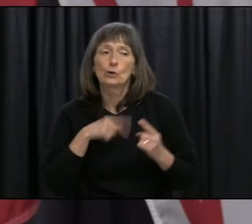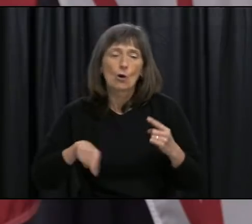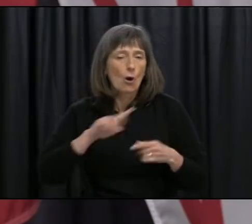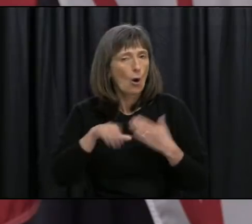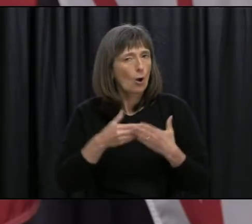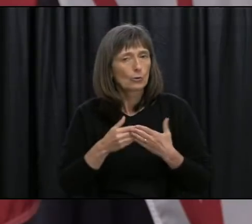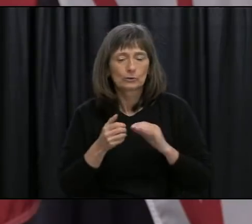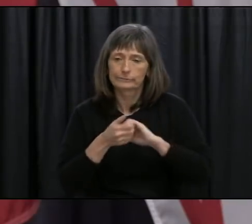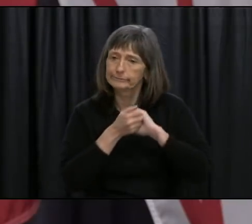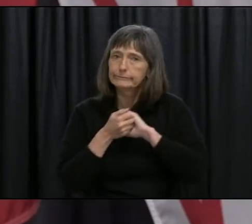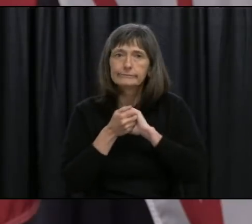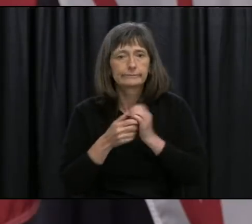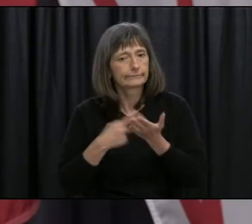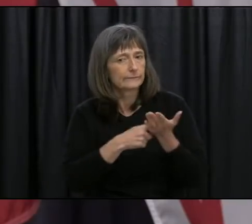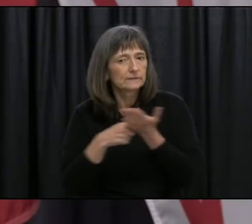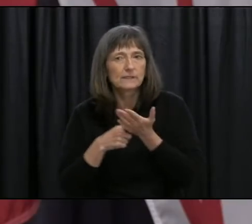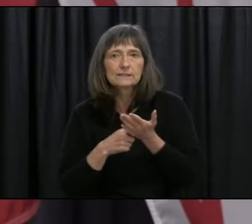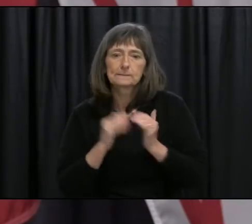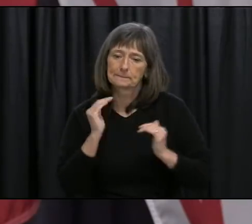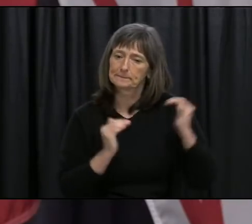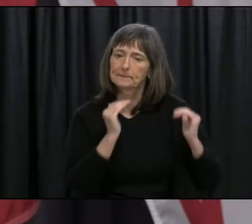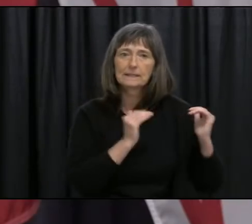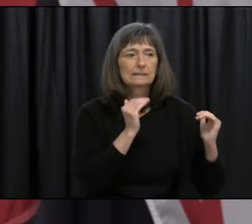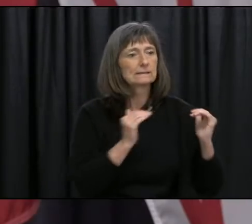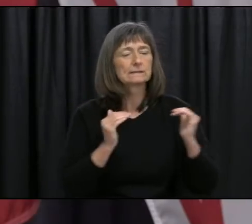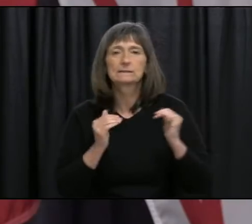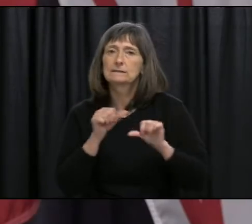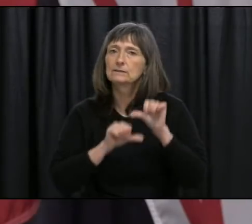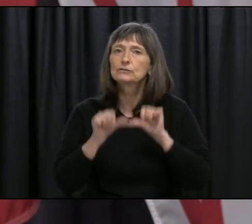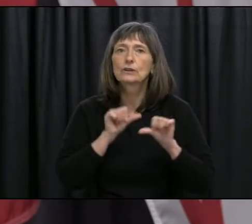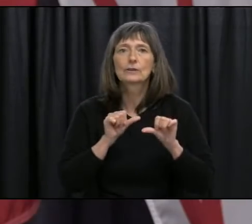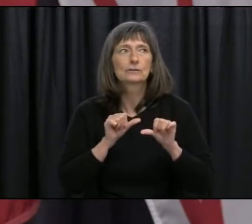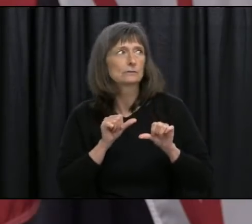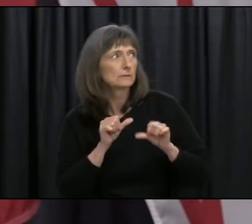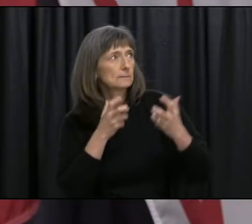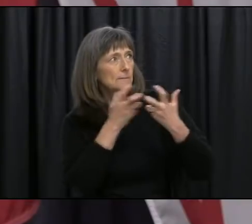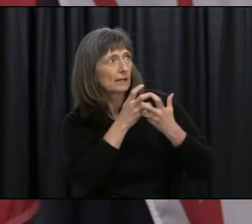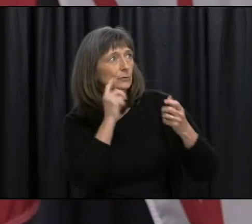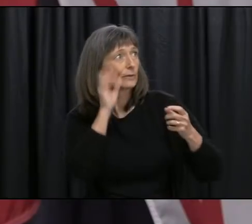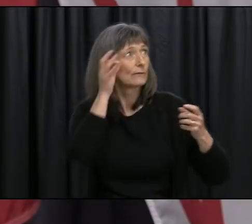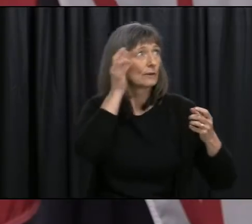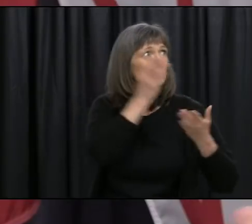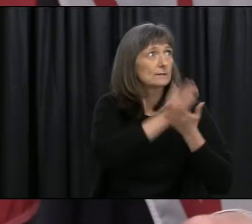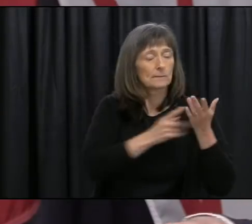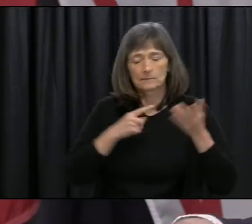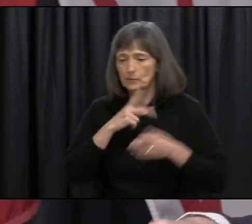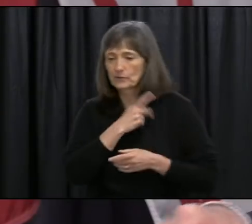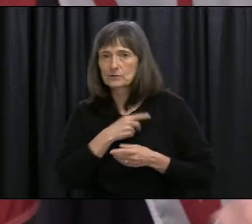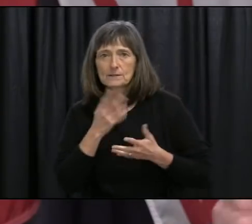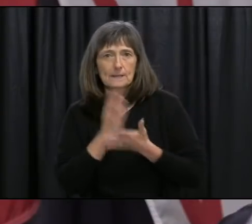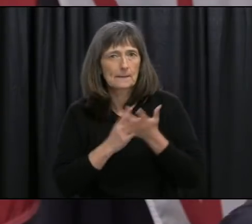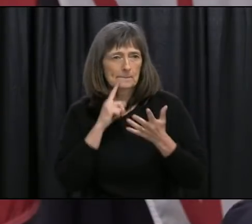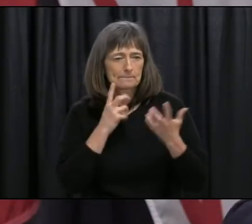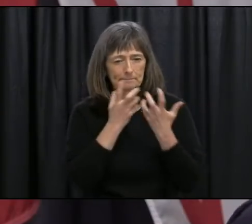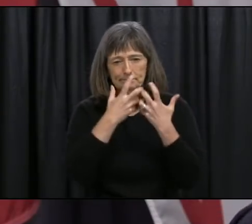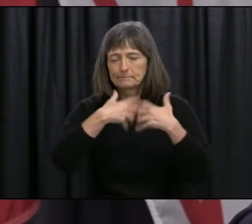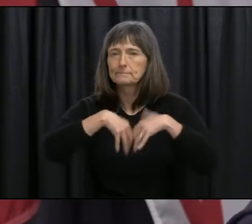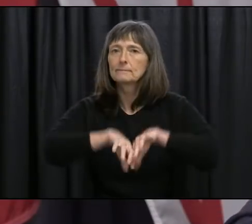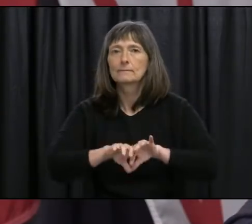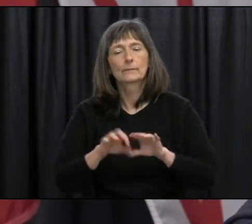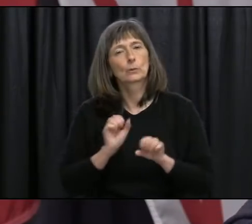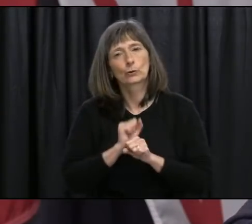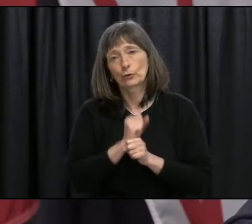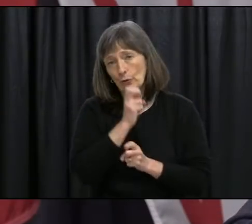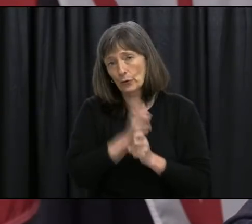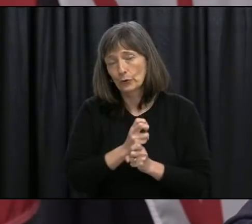this pandemic and putting the important health measures in place so that we all continue to work together. And I think, as Dr. Fitzgerald